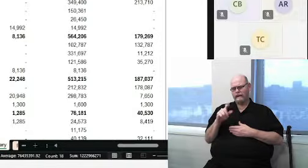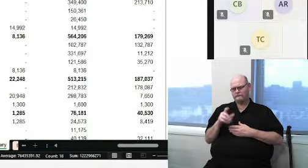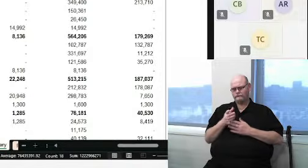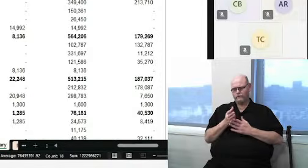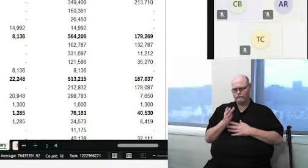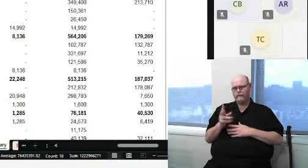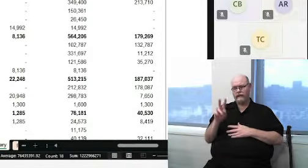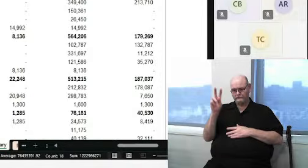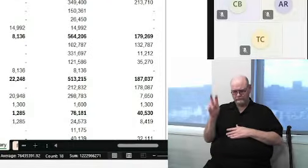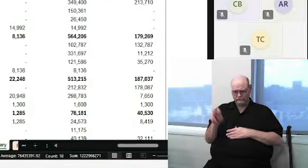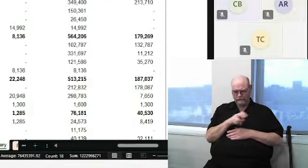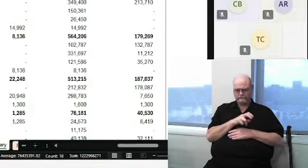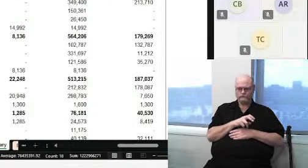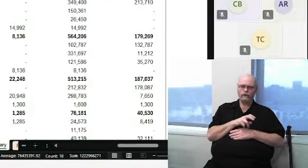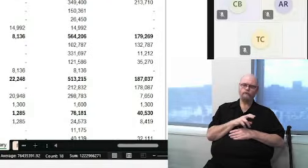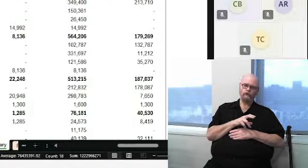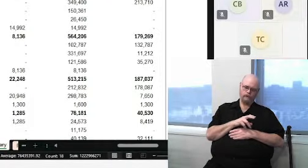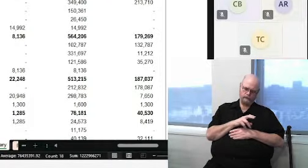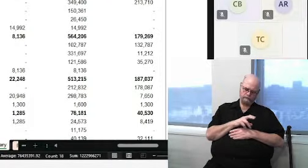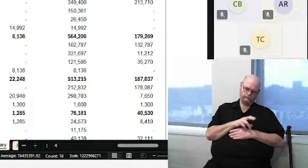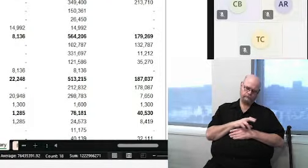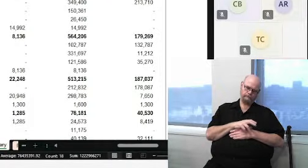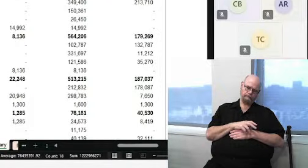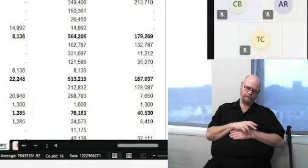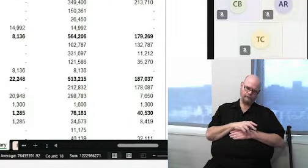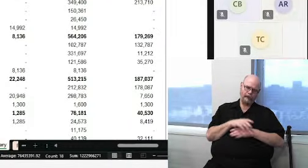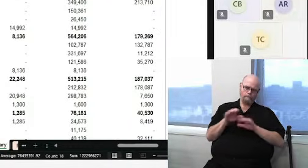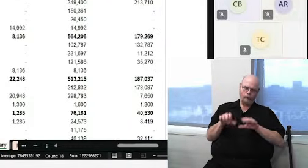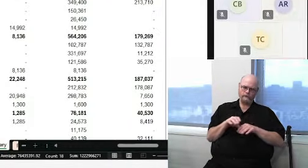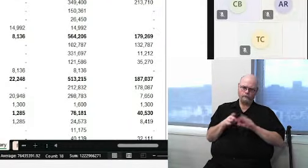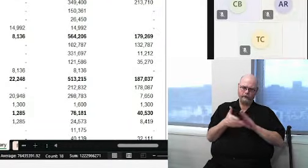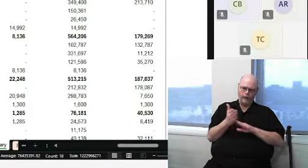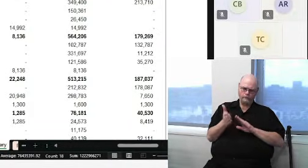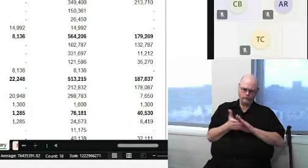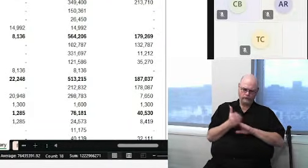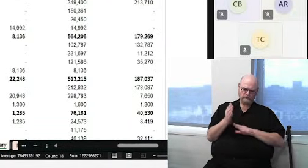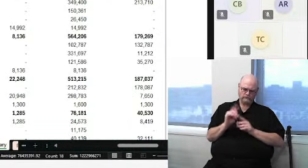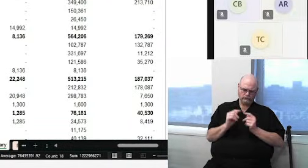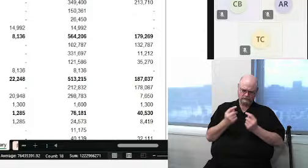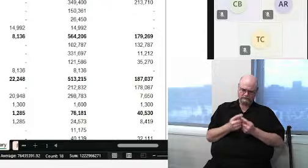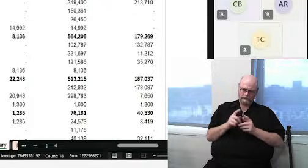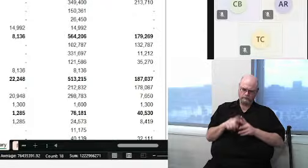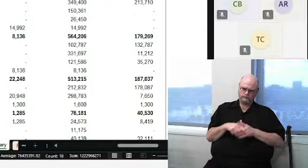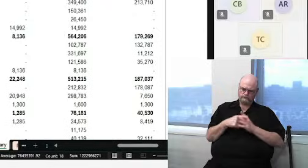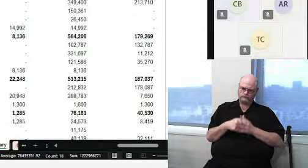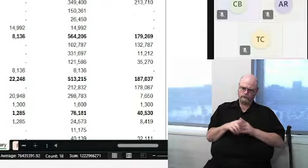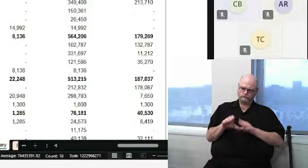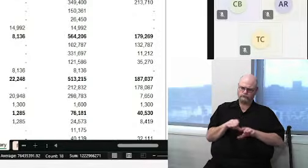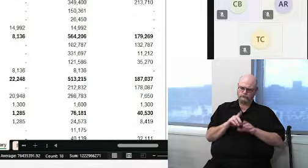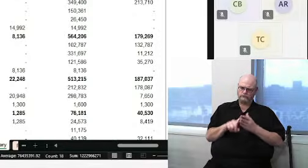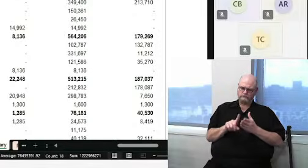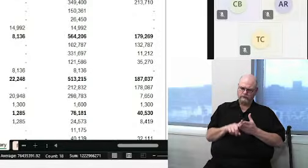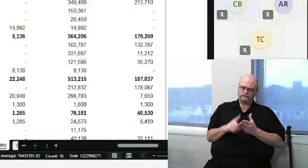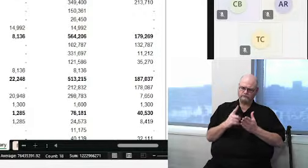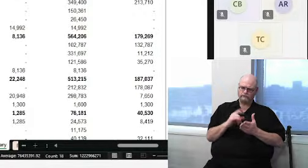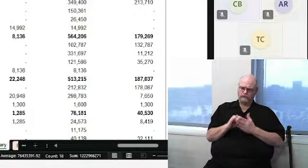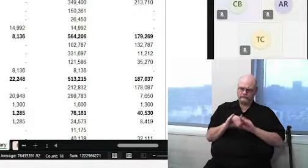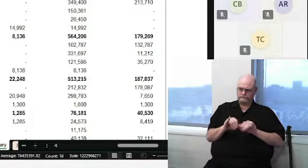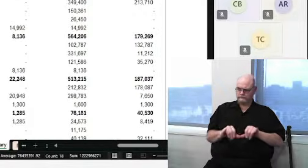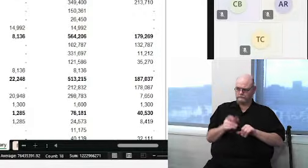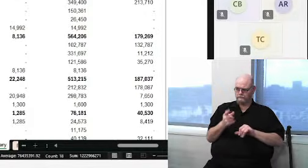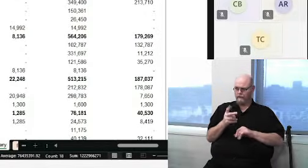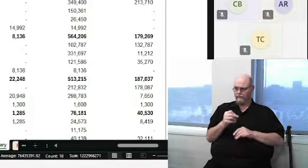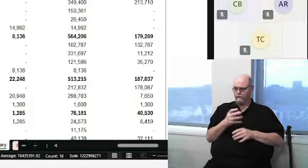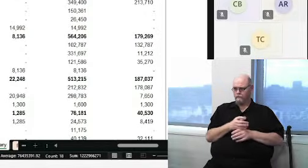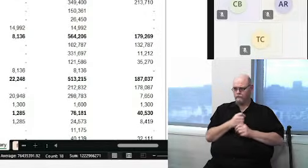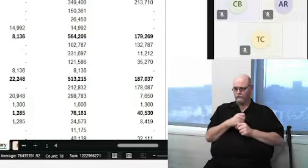go through. That has to be transferred over. We will begin doing operational team will start doing inspections